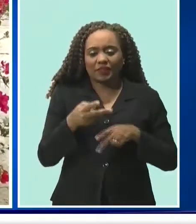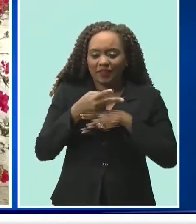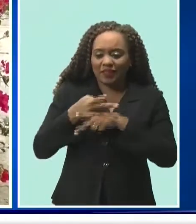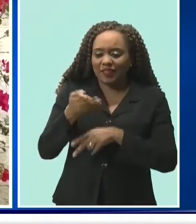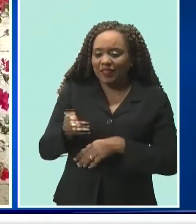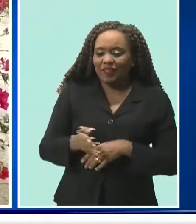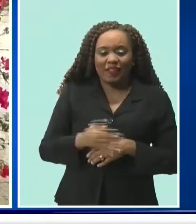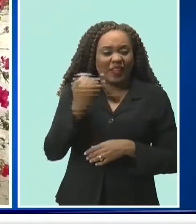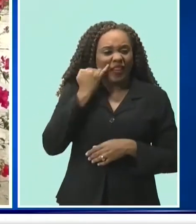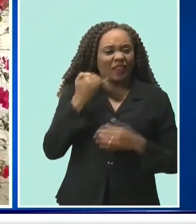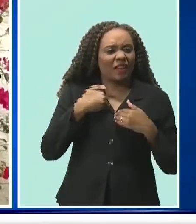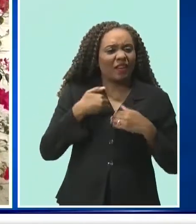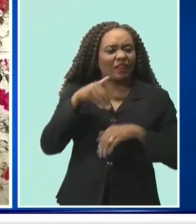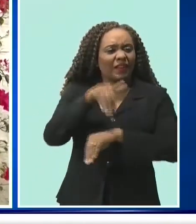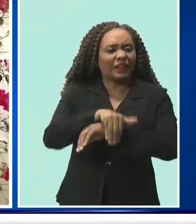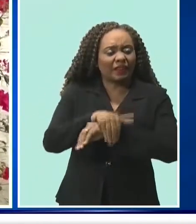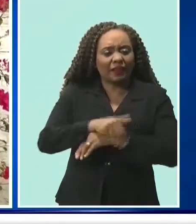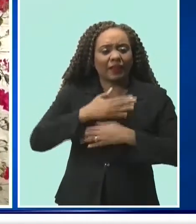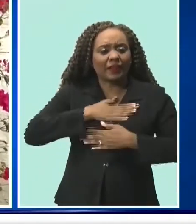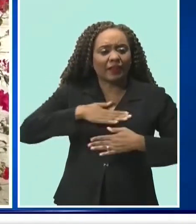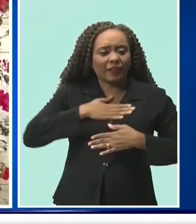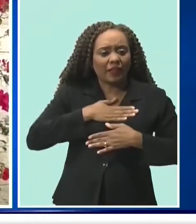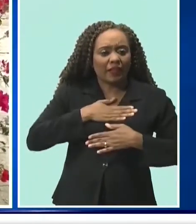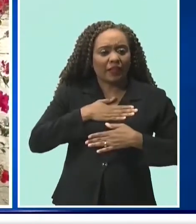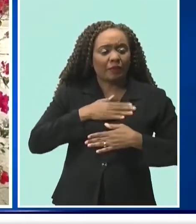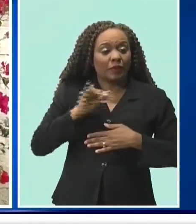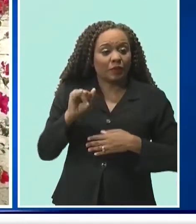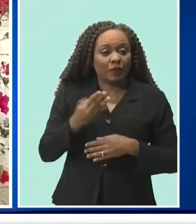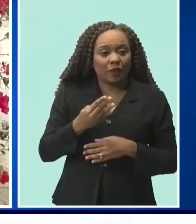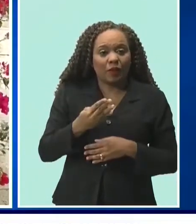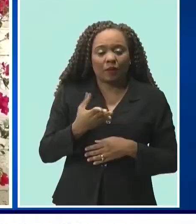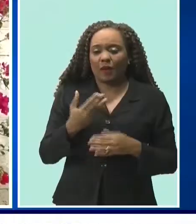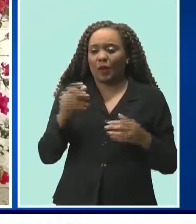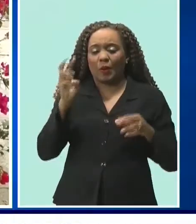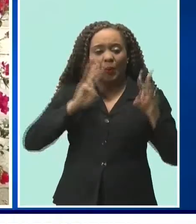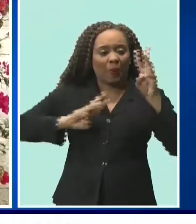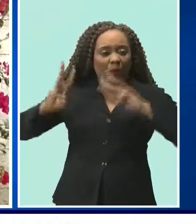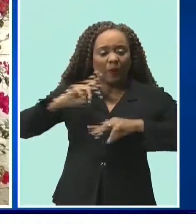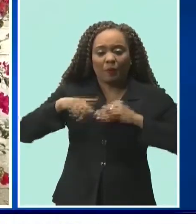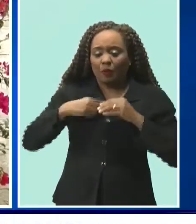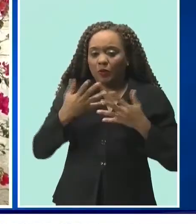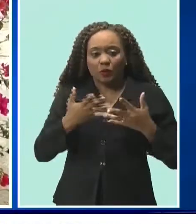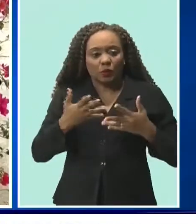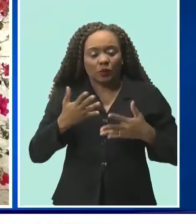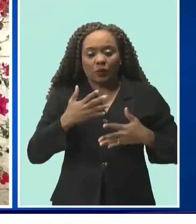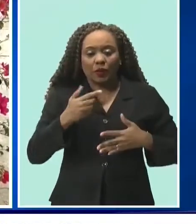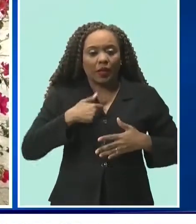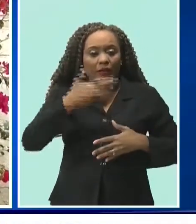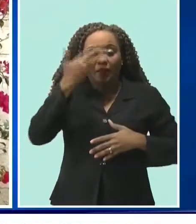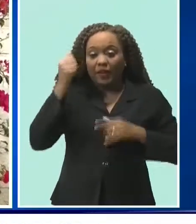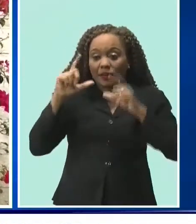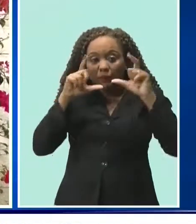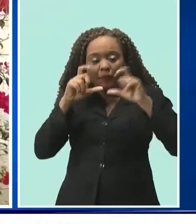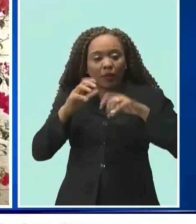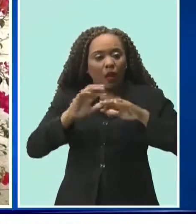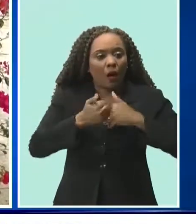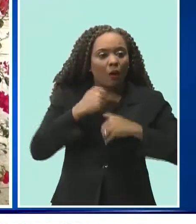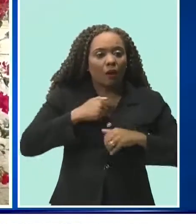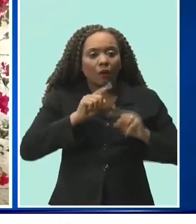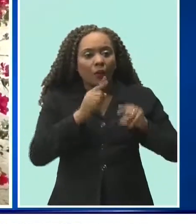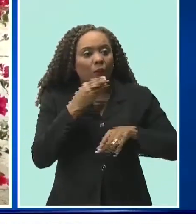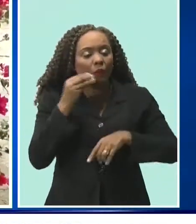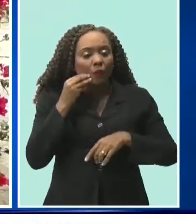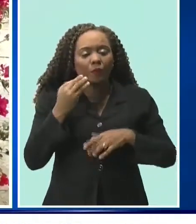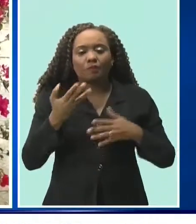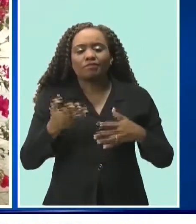go to a night assignment, entertainment assignment with Christoph and ever have to worry about, oh shoot, I missed a picture, or oh shoot, how we can get home. He was